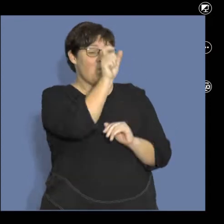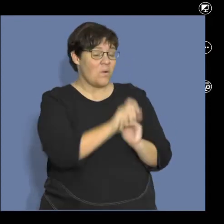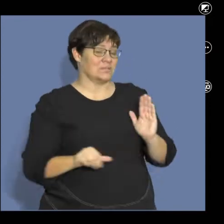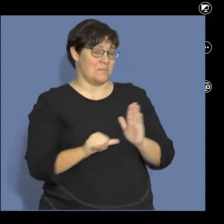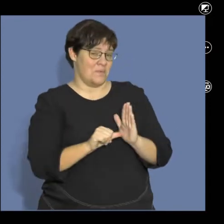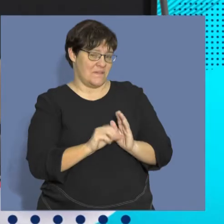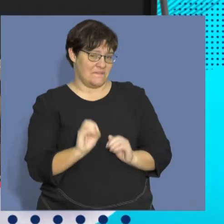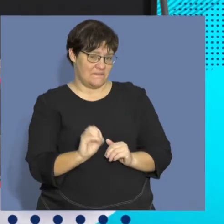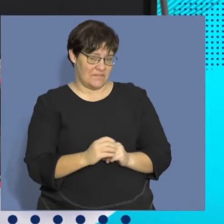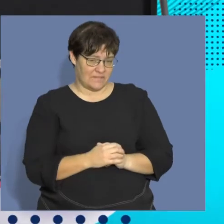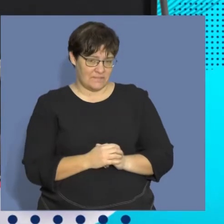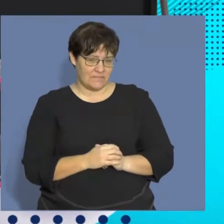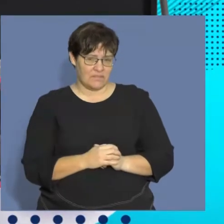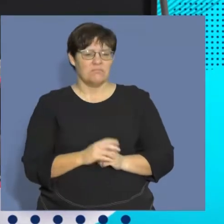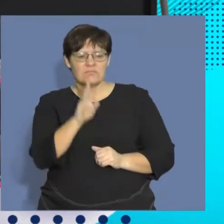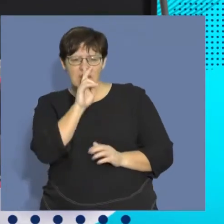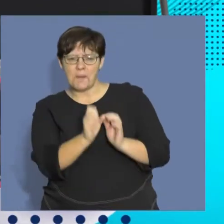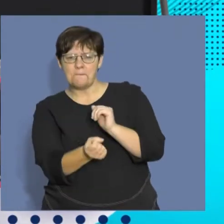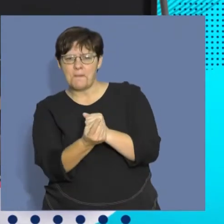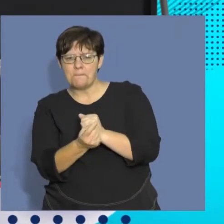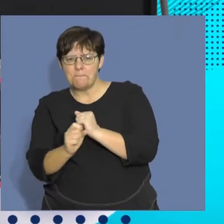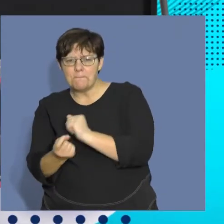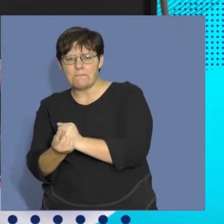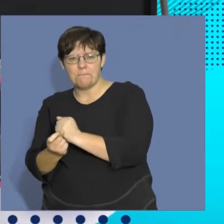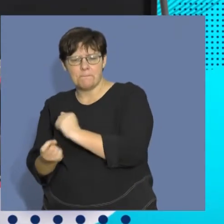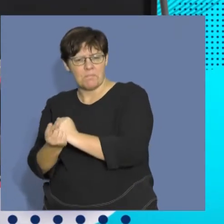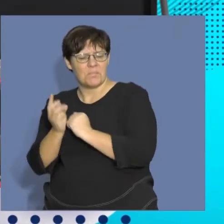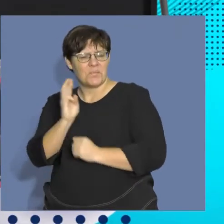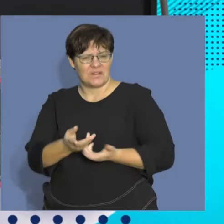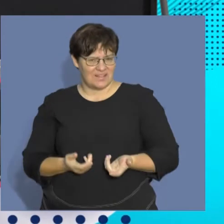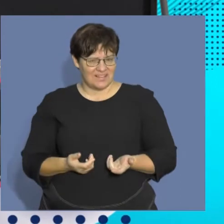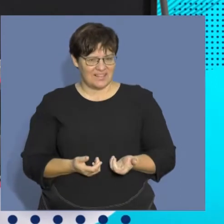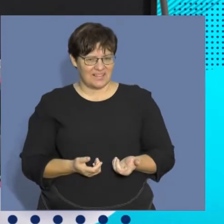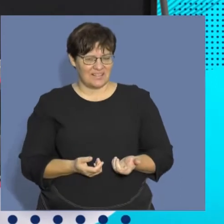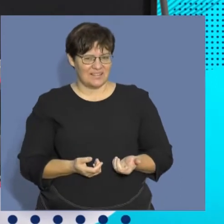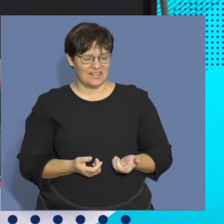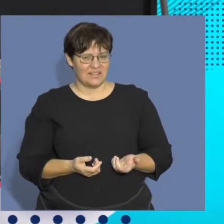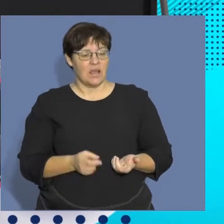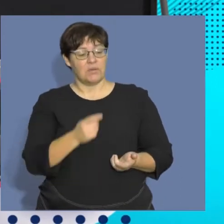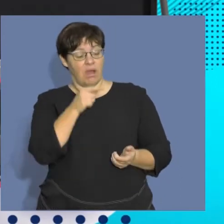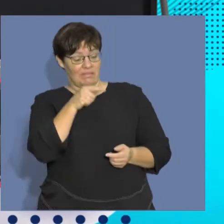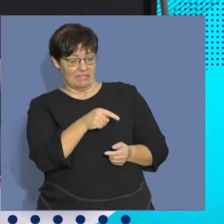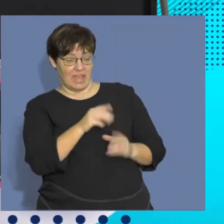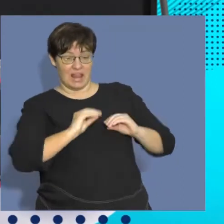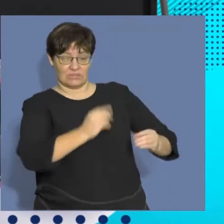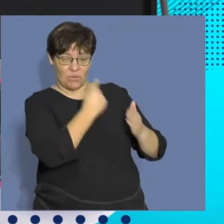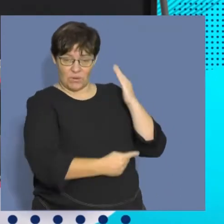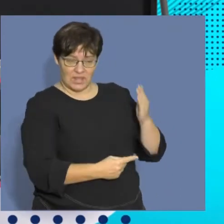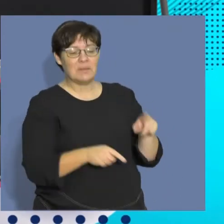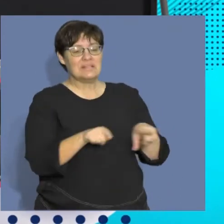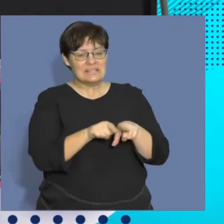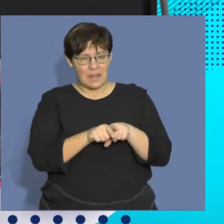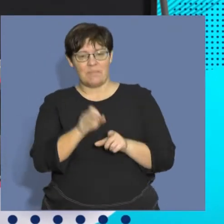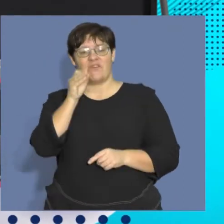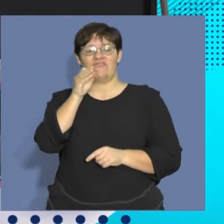keywords that you're going to see creeping up again and again throughout not only this lesson, but